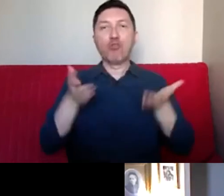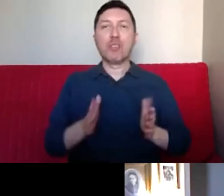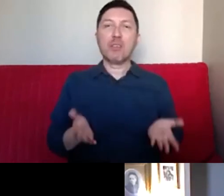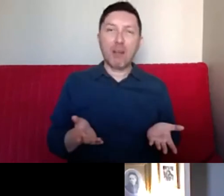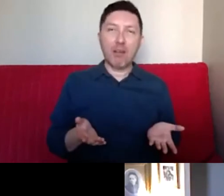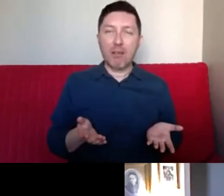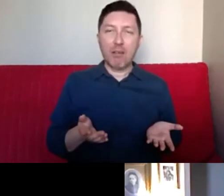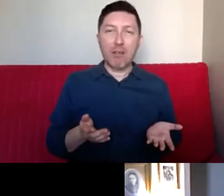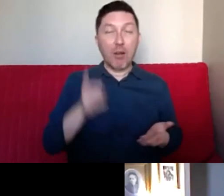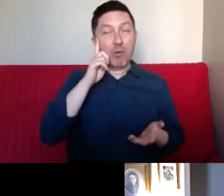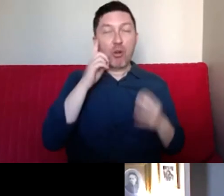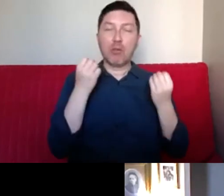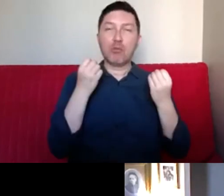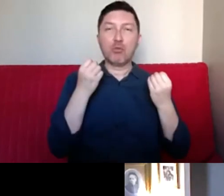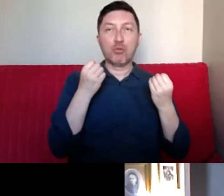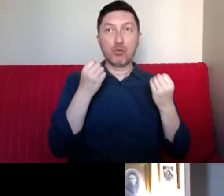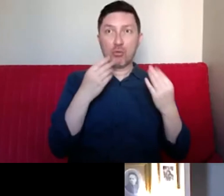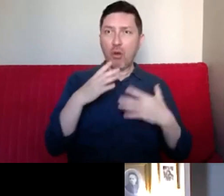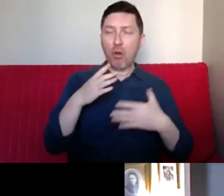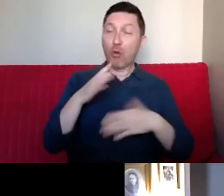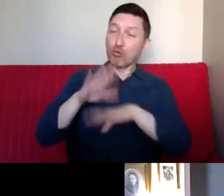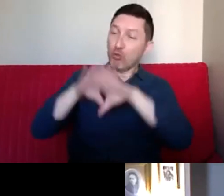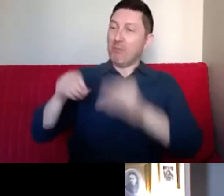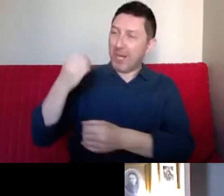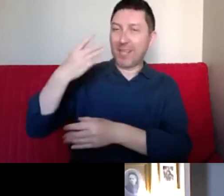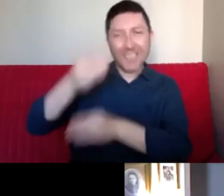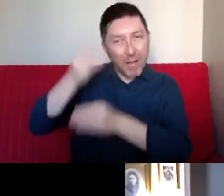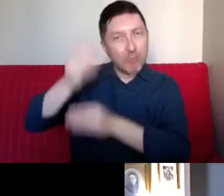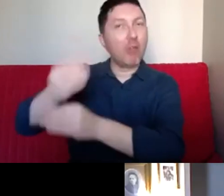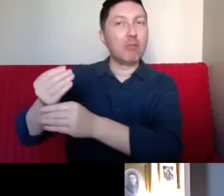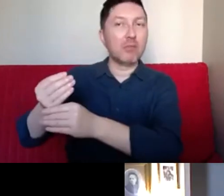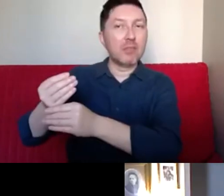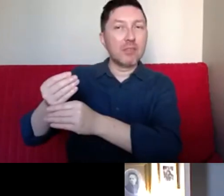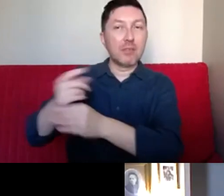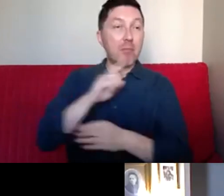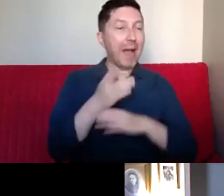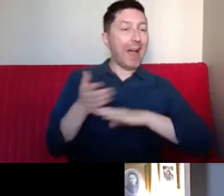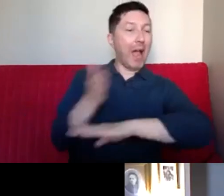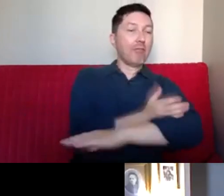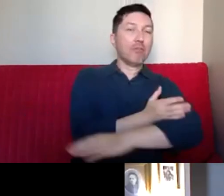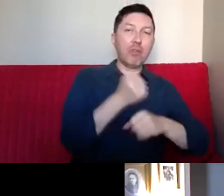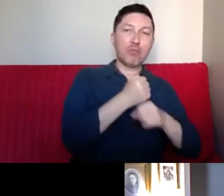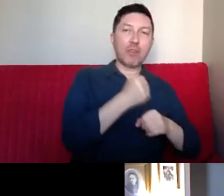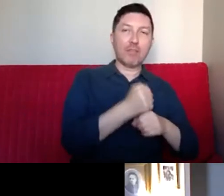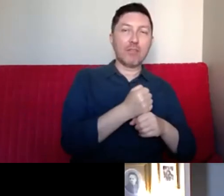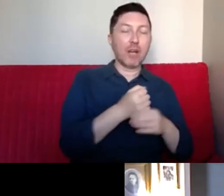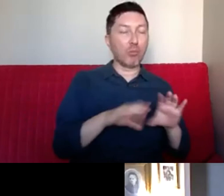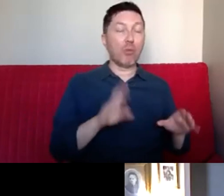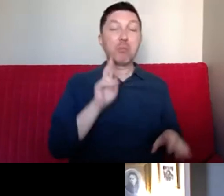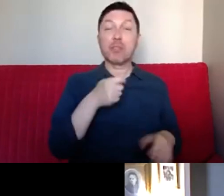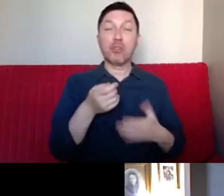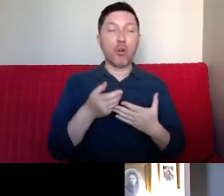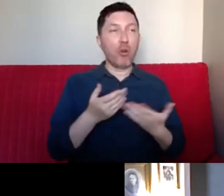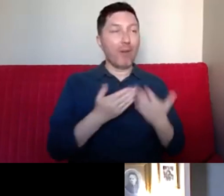deal with the training which is done on the job and which really brings the people forward. Right. Thank